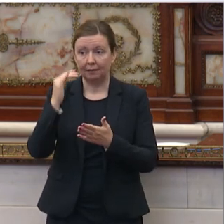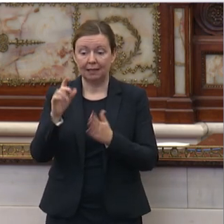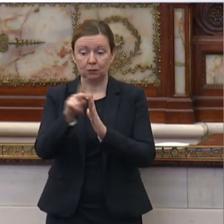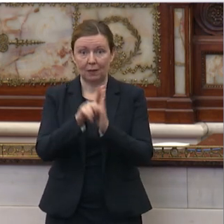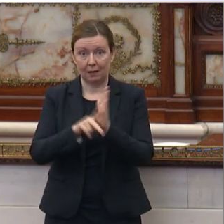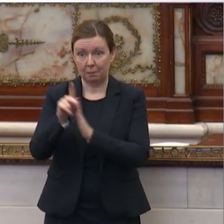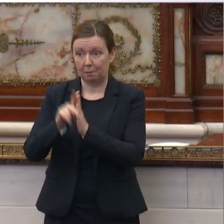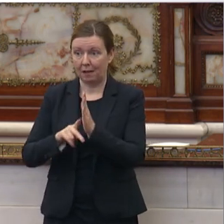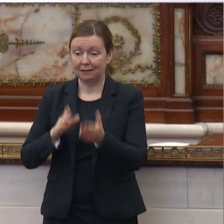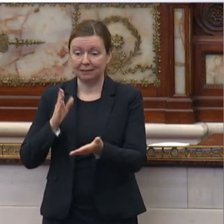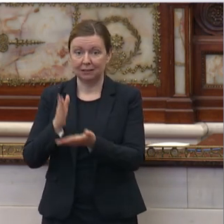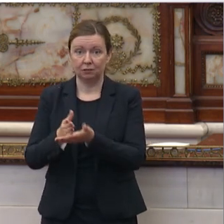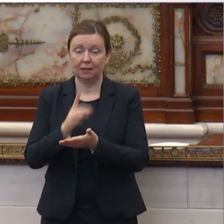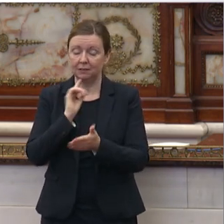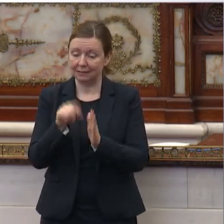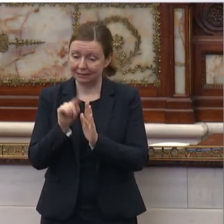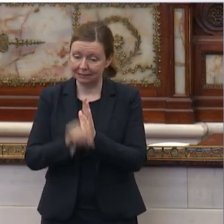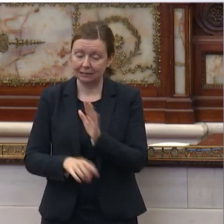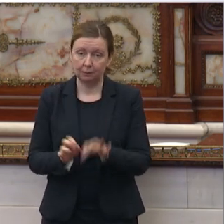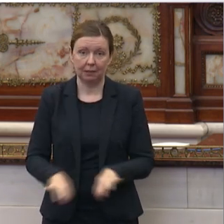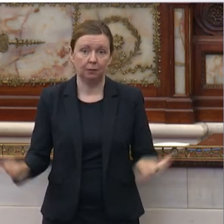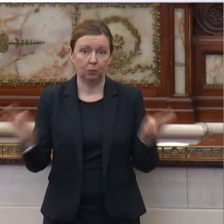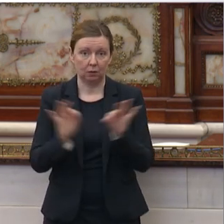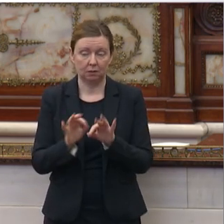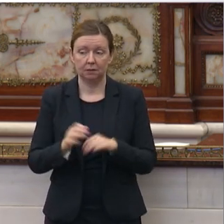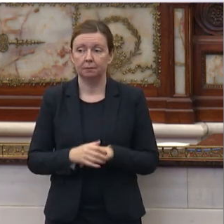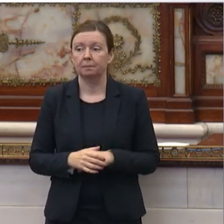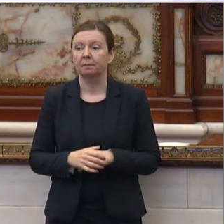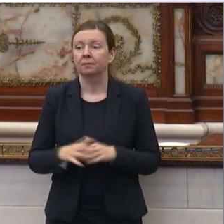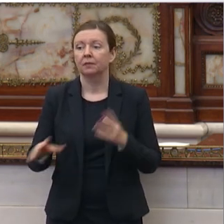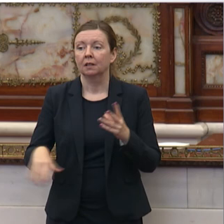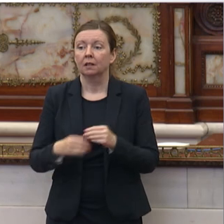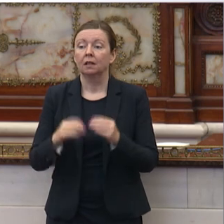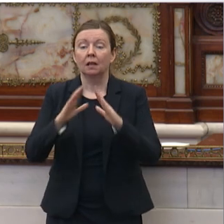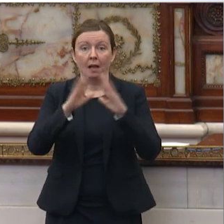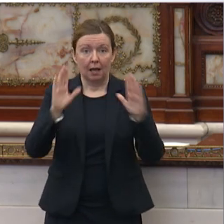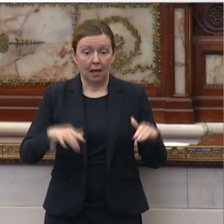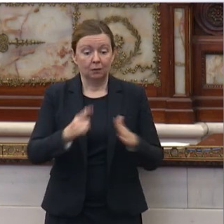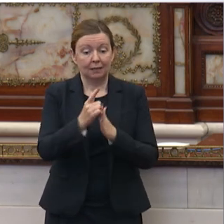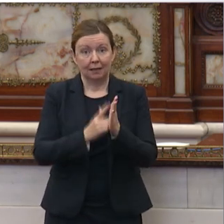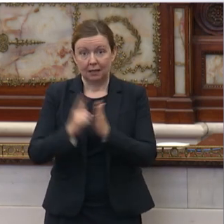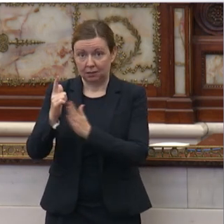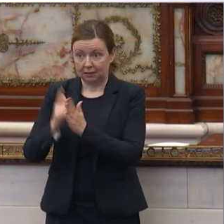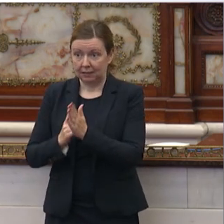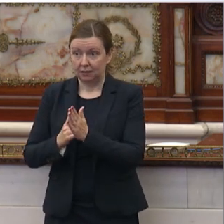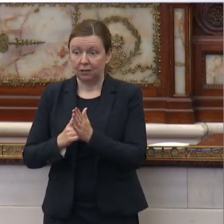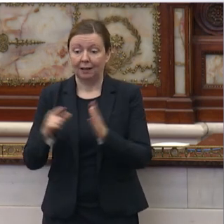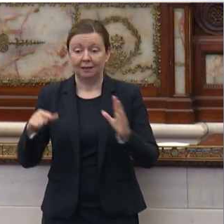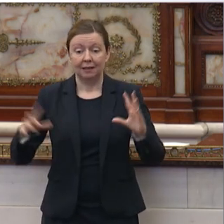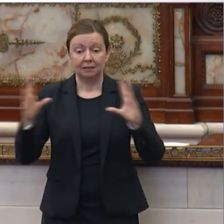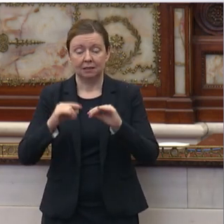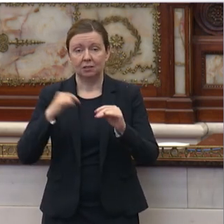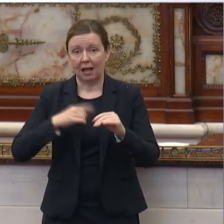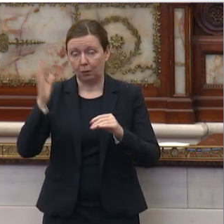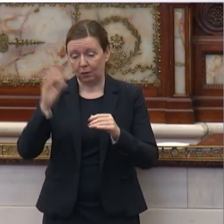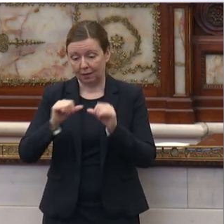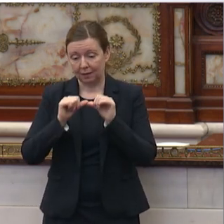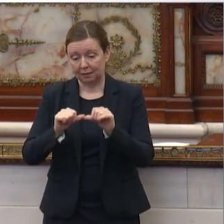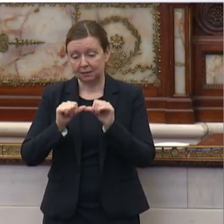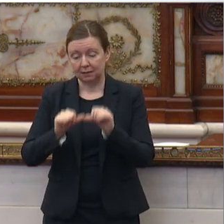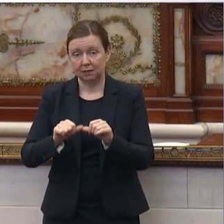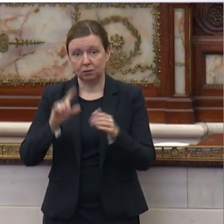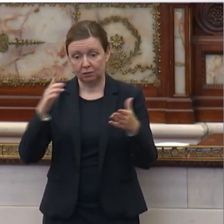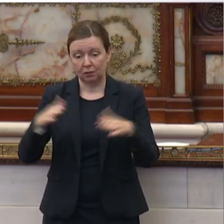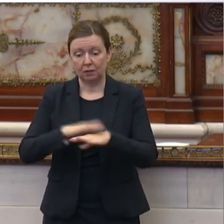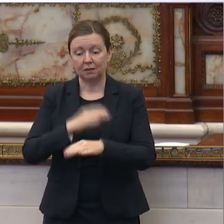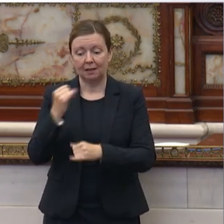policy intervention is so deeply important. In addition to housing legislation, this session I'll continue to focus on ending